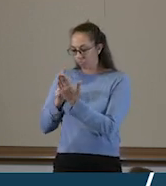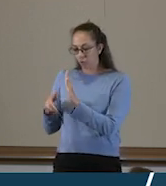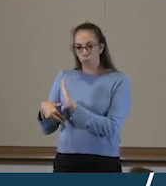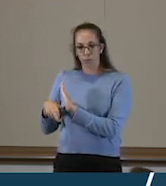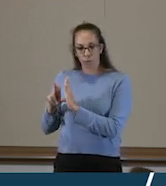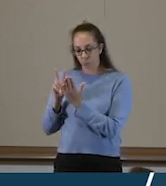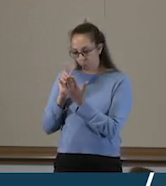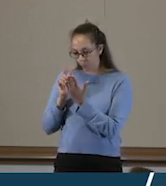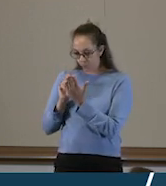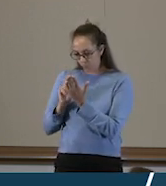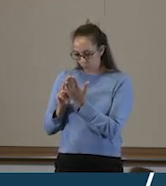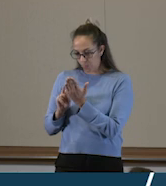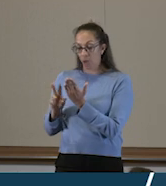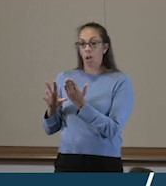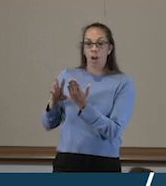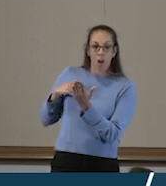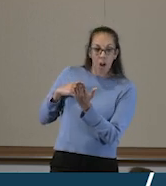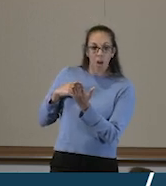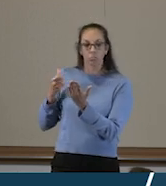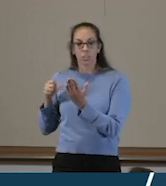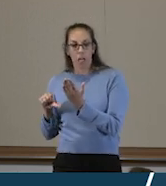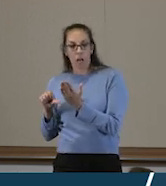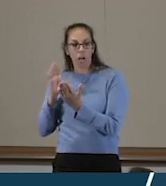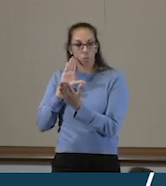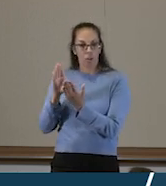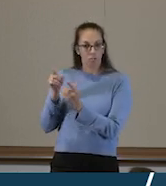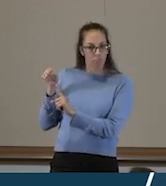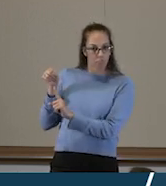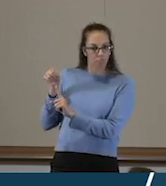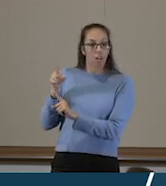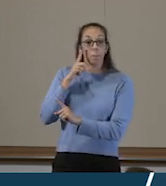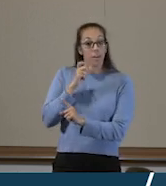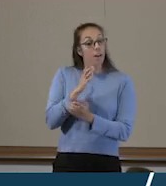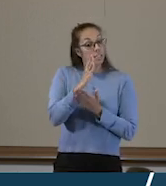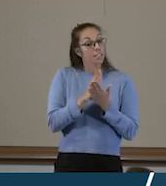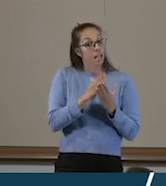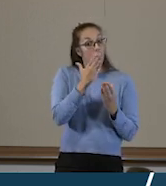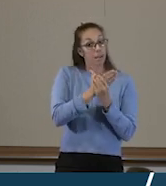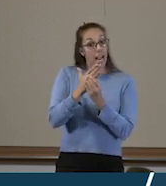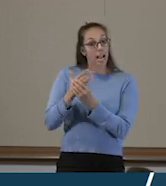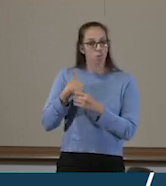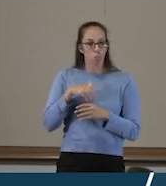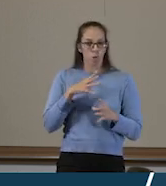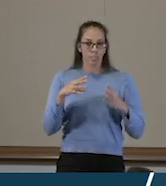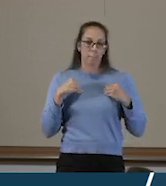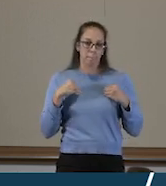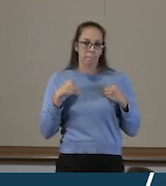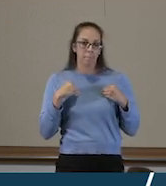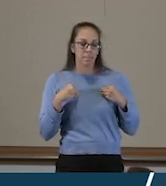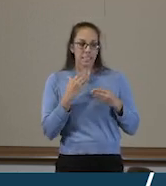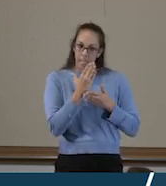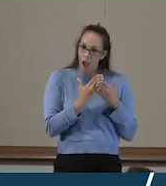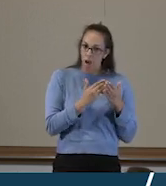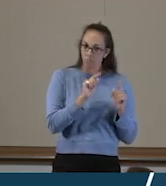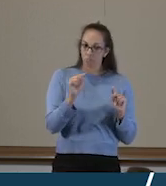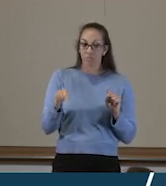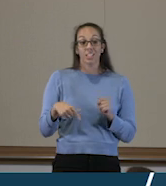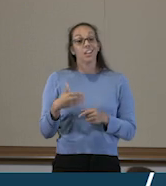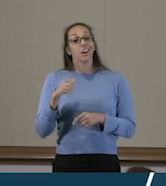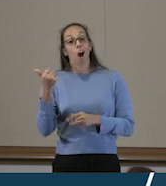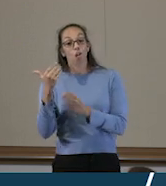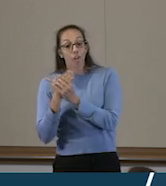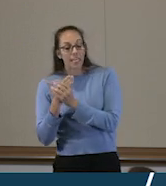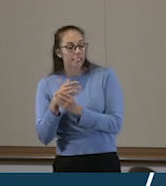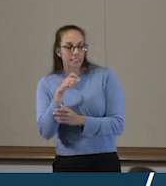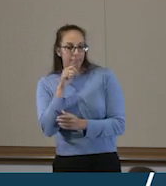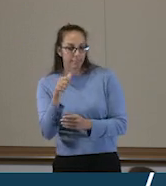if we can accept the case, because there are certain cases that we do accept, certain cases that we don't, based on our